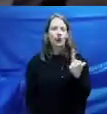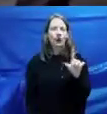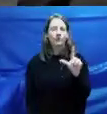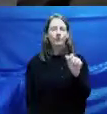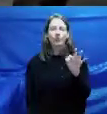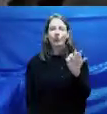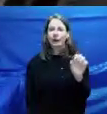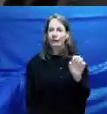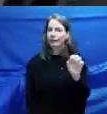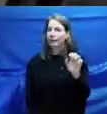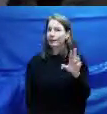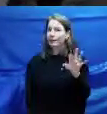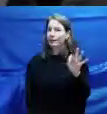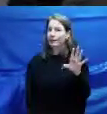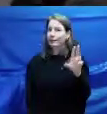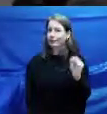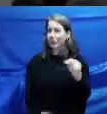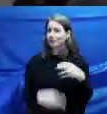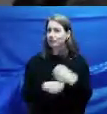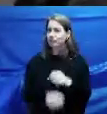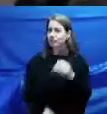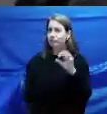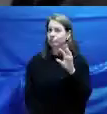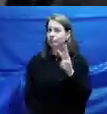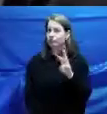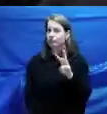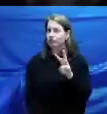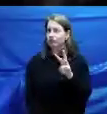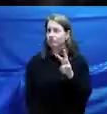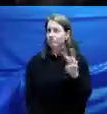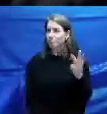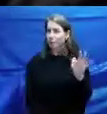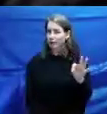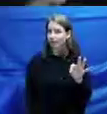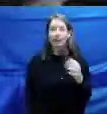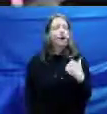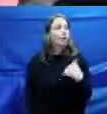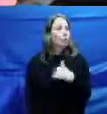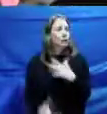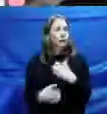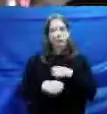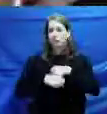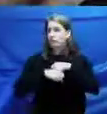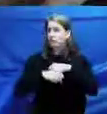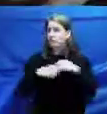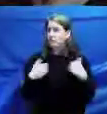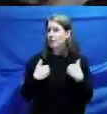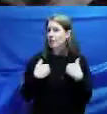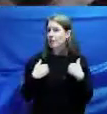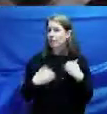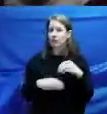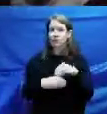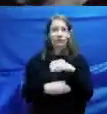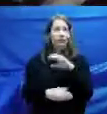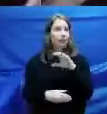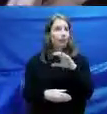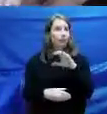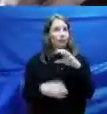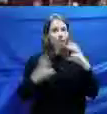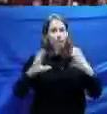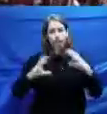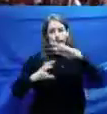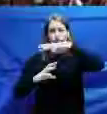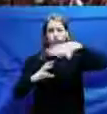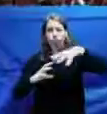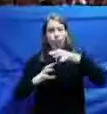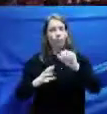both nature and wildlife in the area. However, we do intend, despite your beliefs, to drill for oil. That was great. All right. I'm really